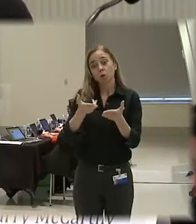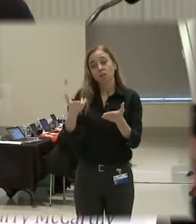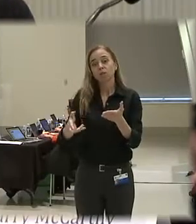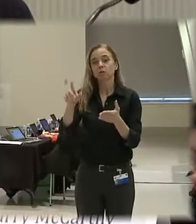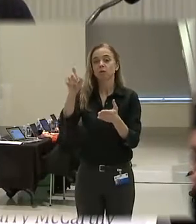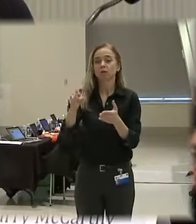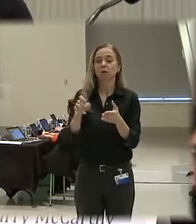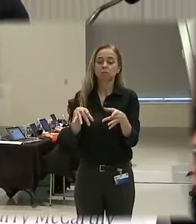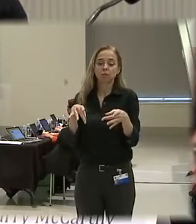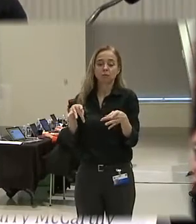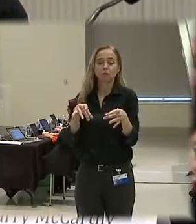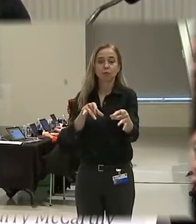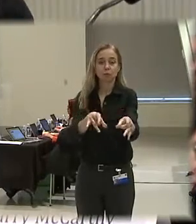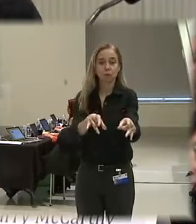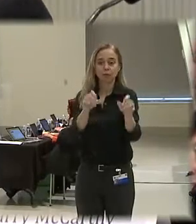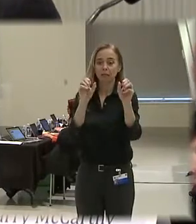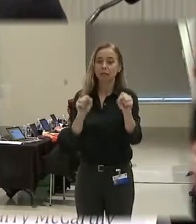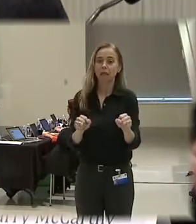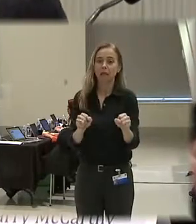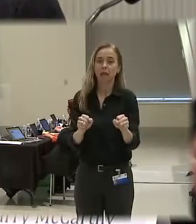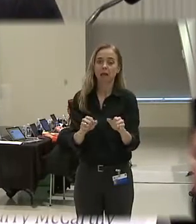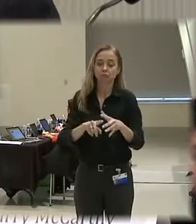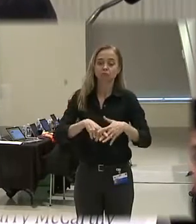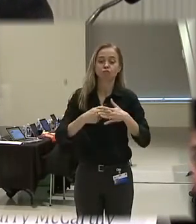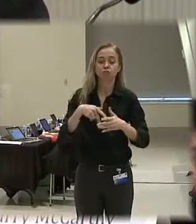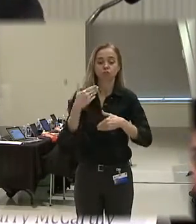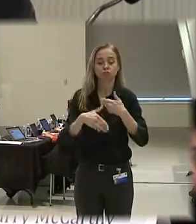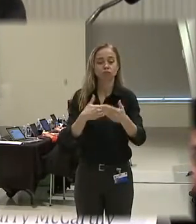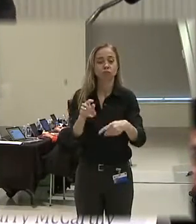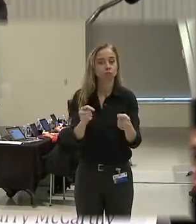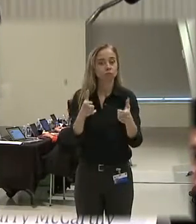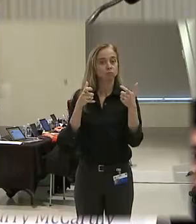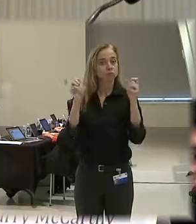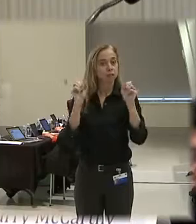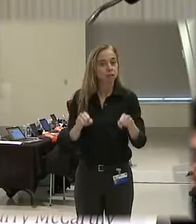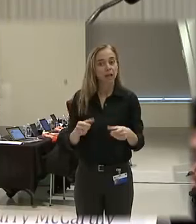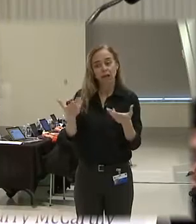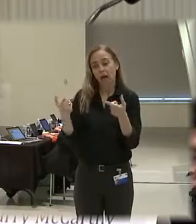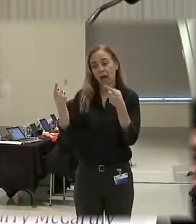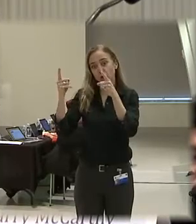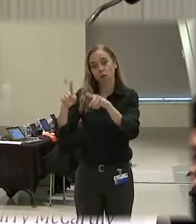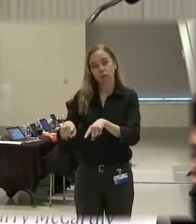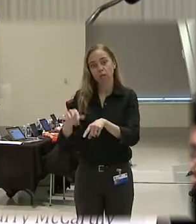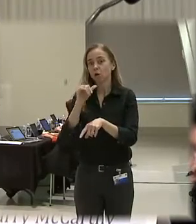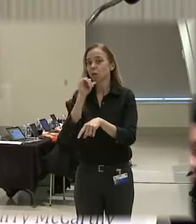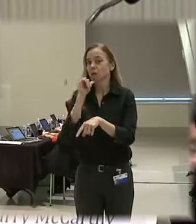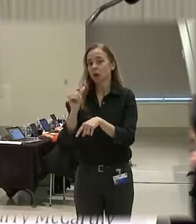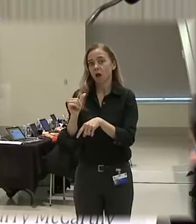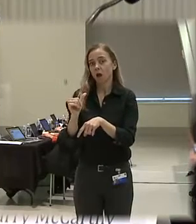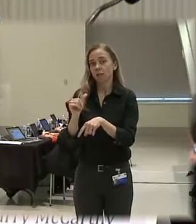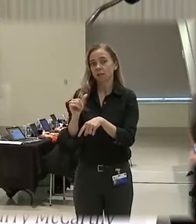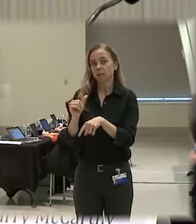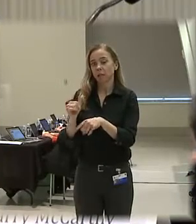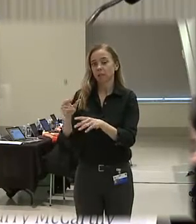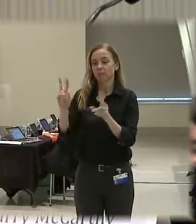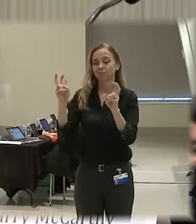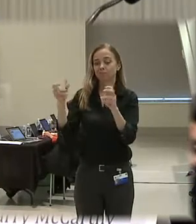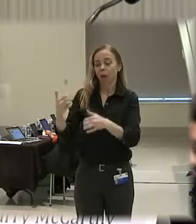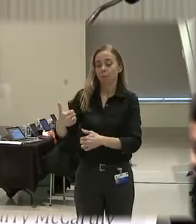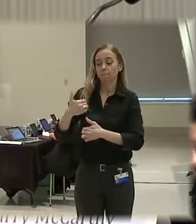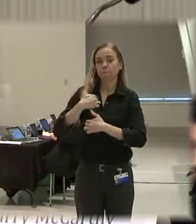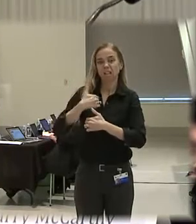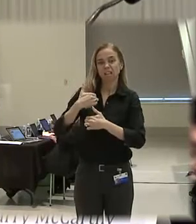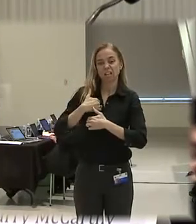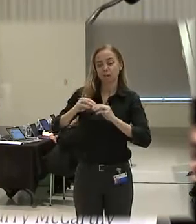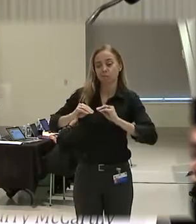in a manner in which that they can be deployed. I agree with Garry wholeheartedly that we're not in the business of putting forth a military presence